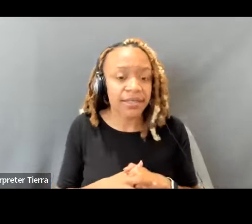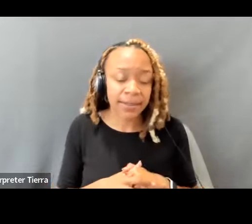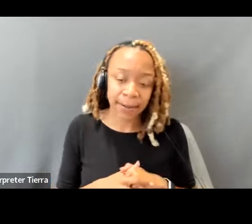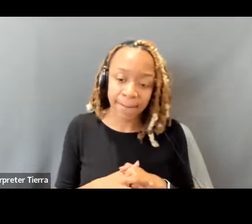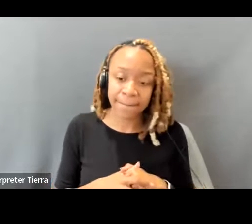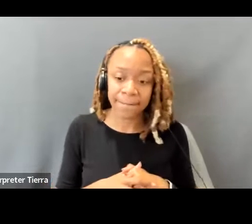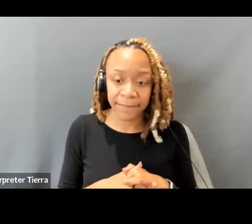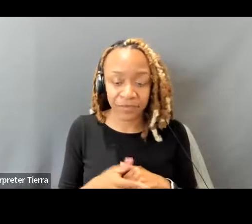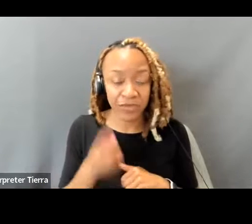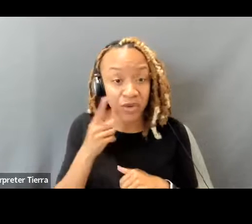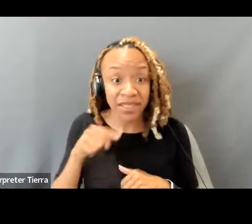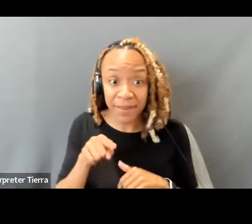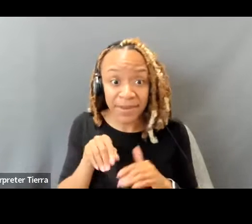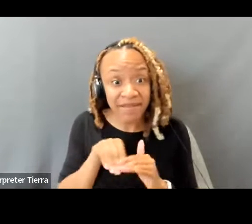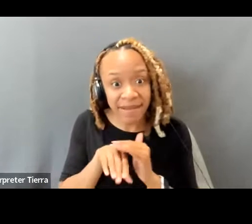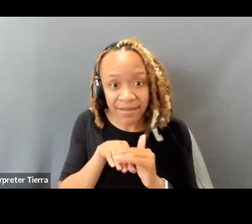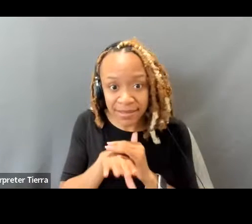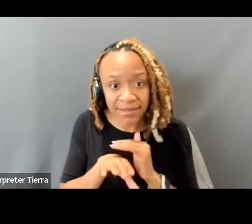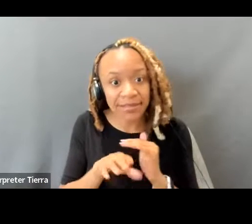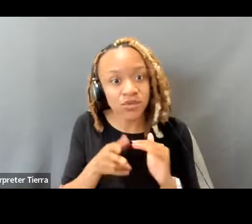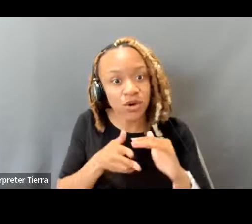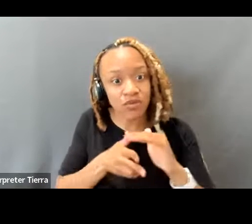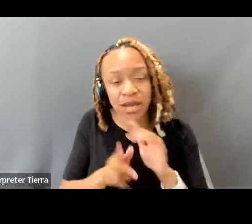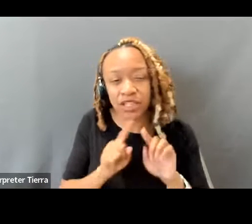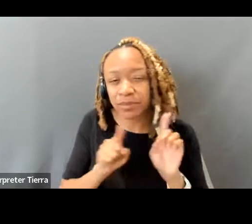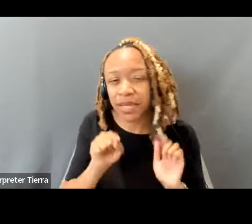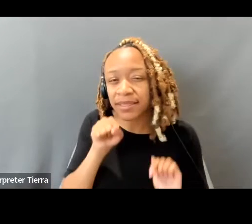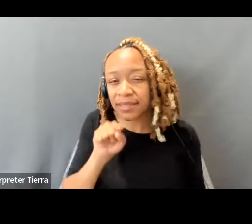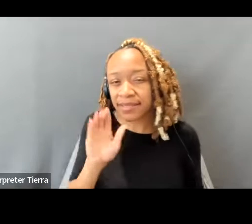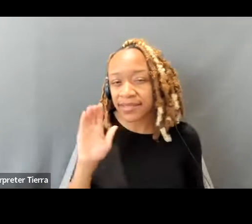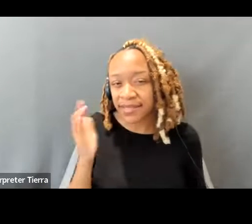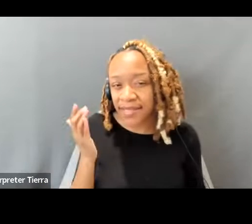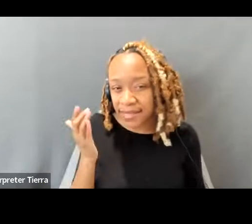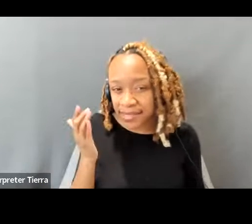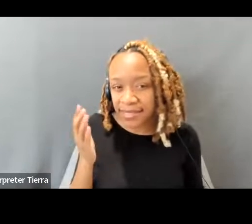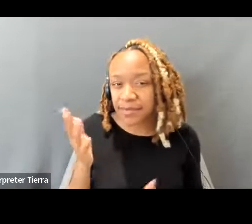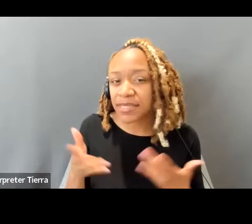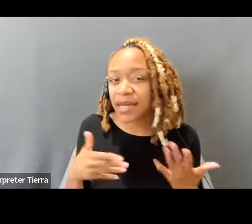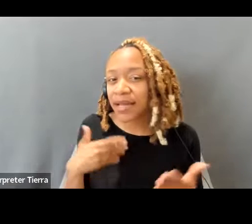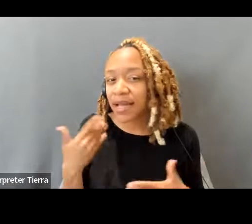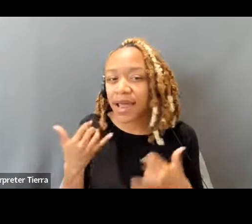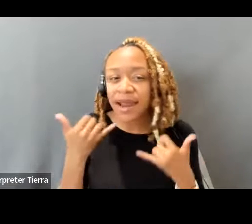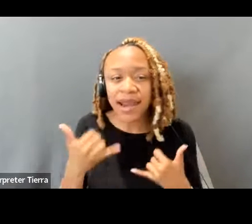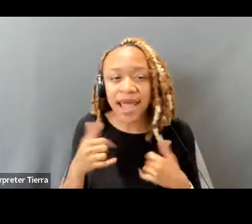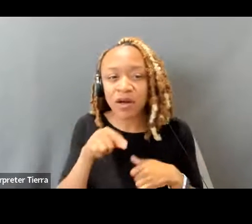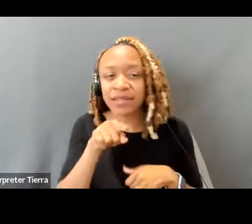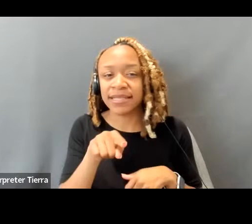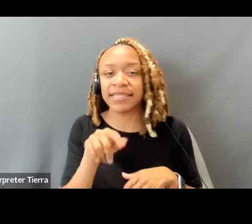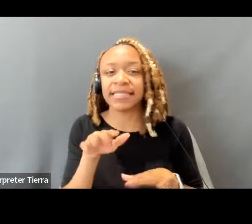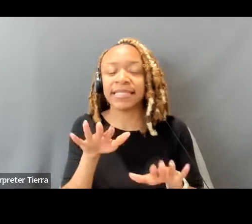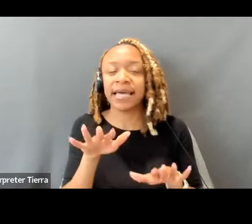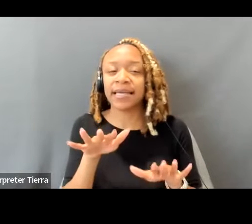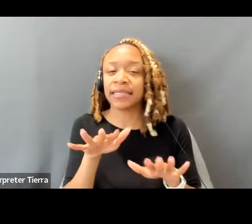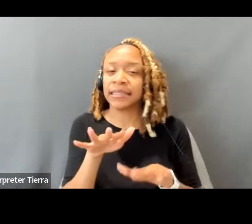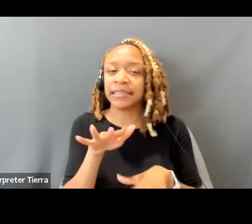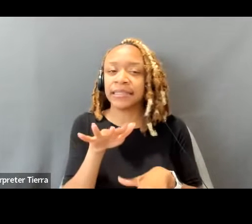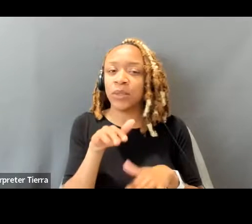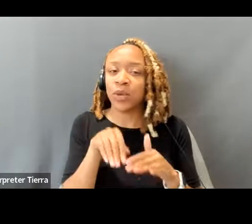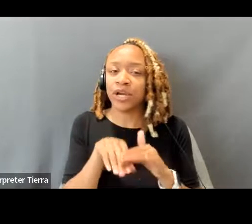them to have access to do that. But this just seems like we're stepping into some territory here where we might